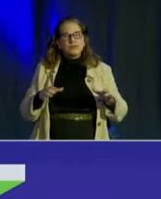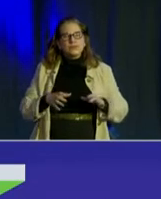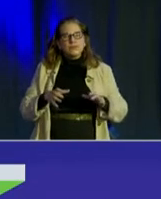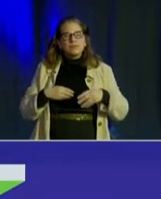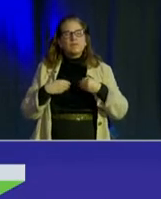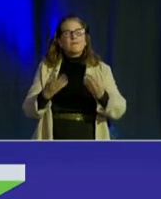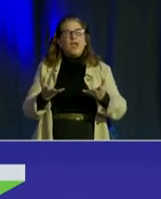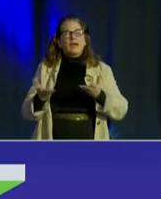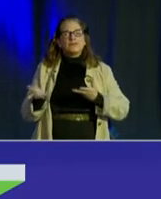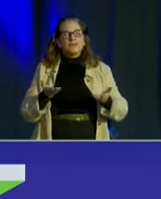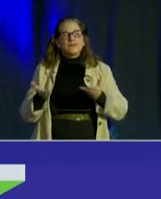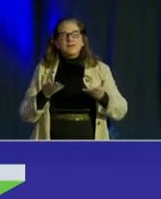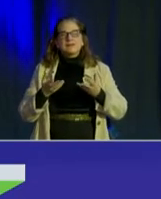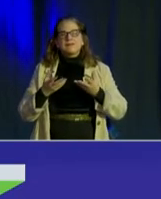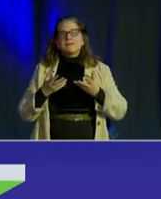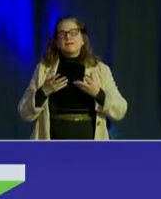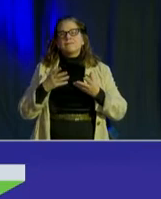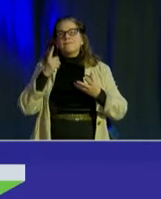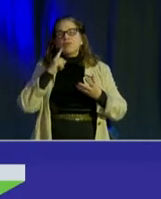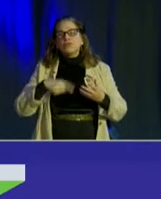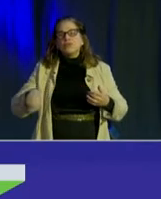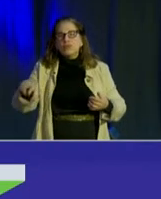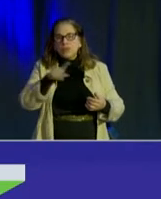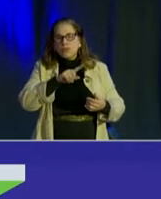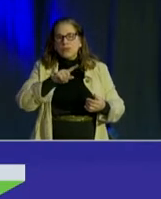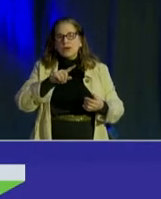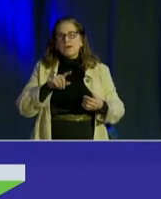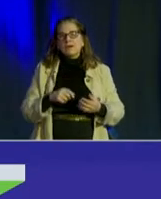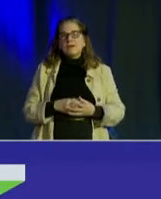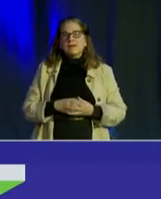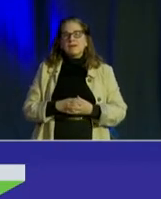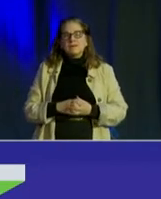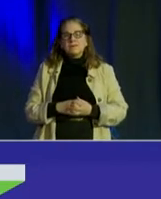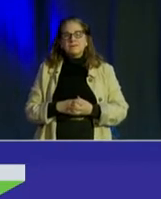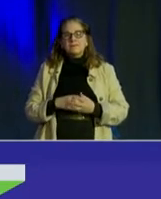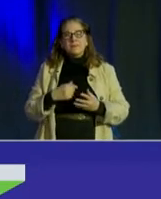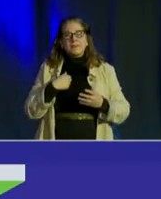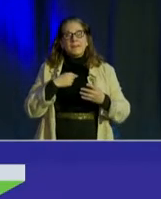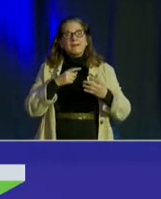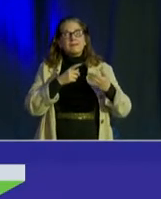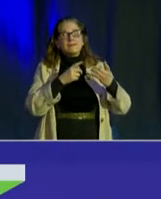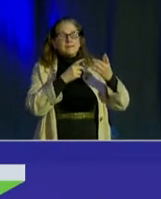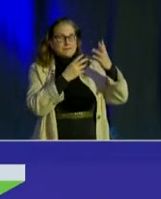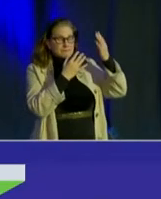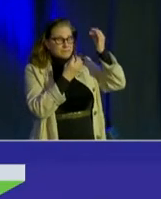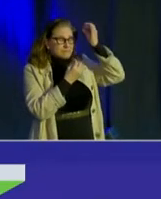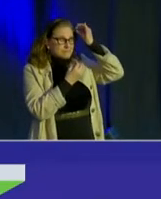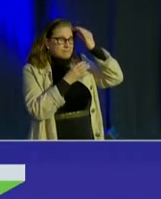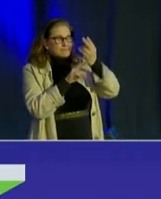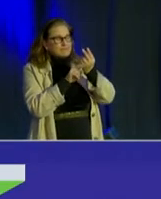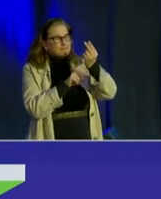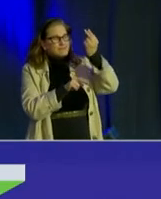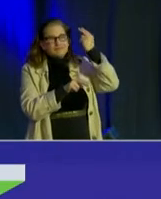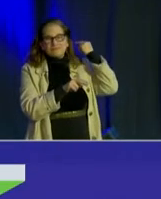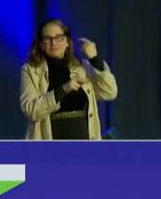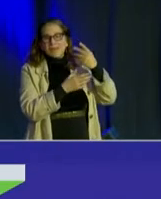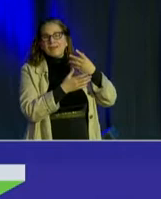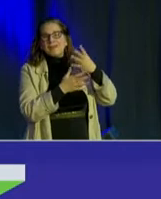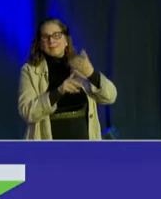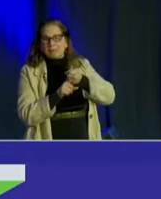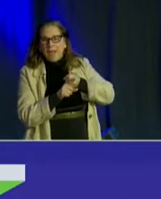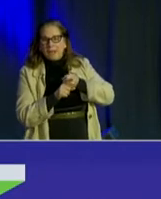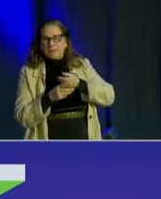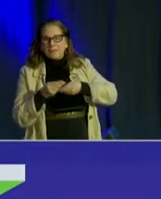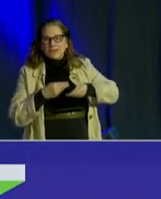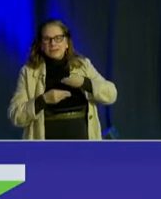a look back and seeing at how well we did. We produce the Mayor's Accountability Report, our